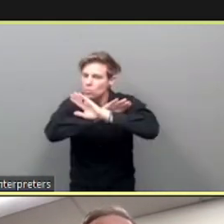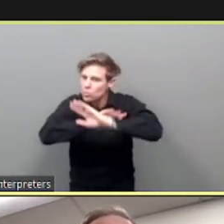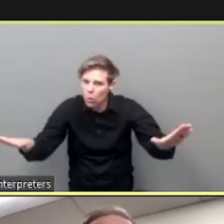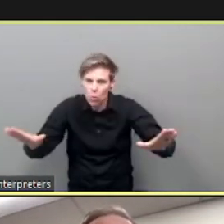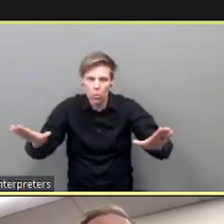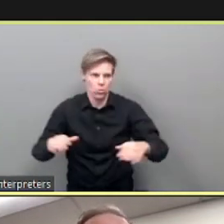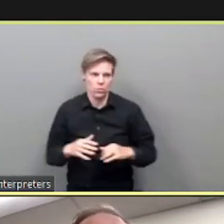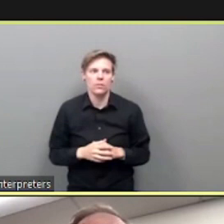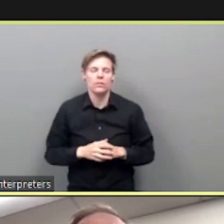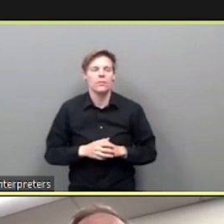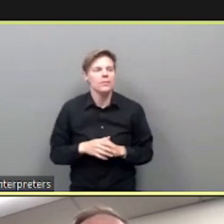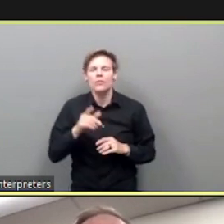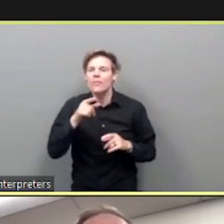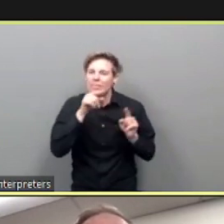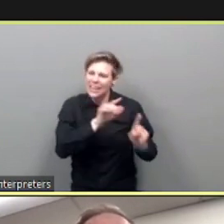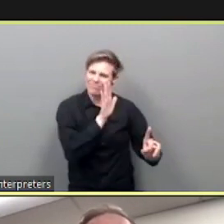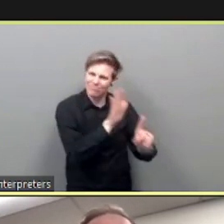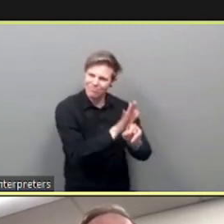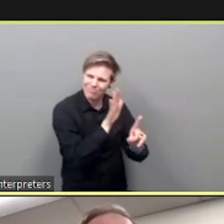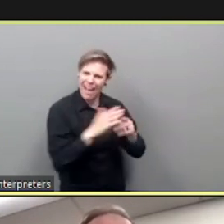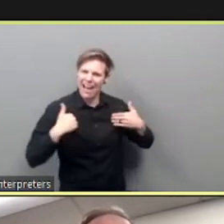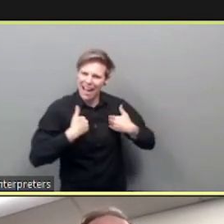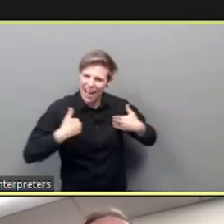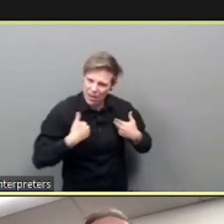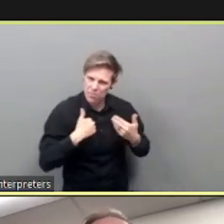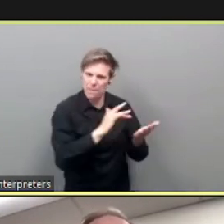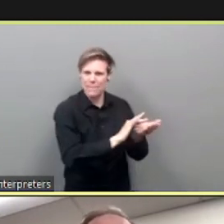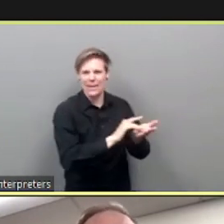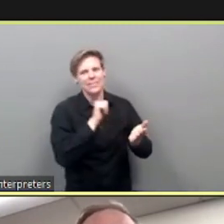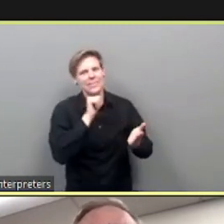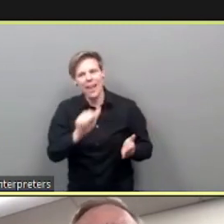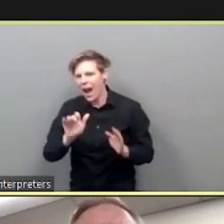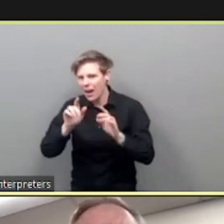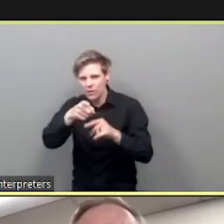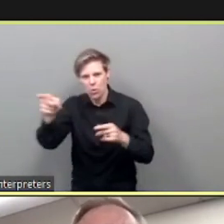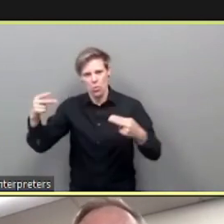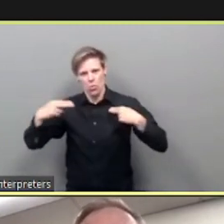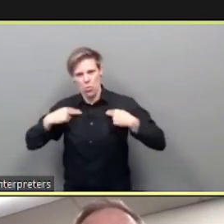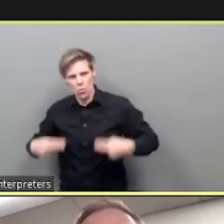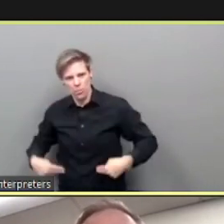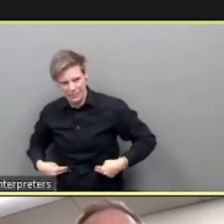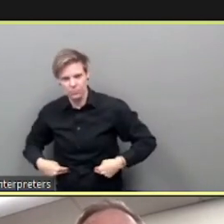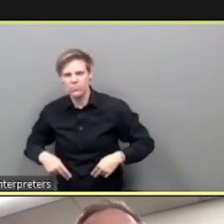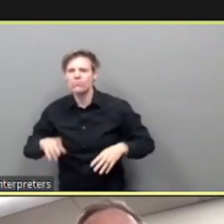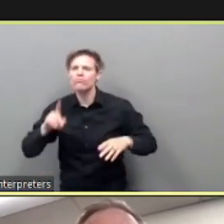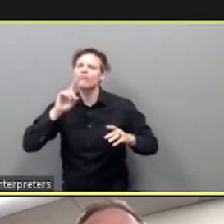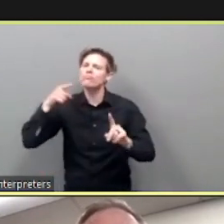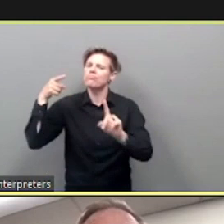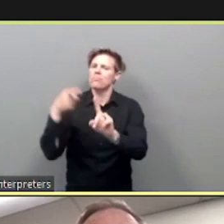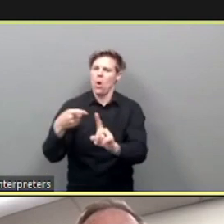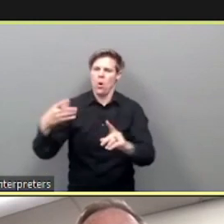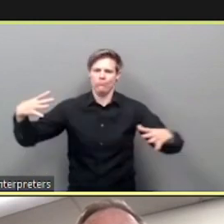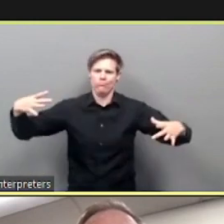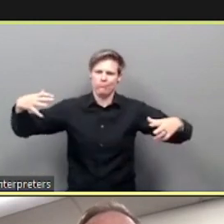And so on the next slide, I think I want to sum it up. You know, I think the jury is still out on ivermectin. I'm not here to condemn the